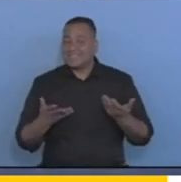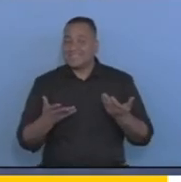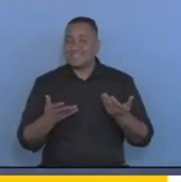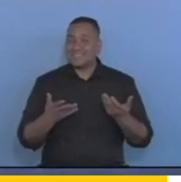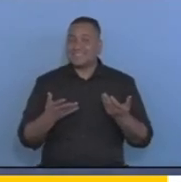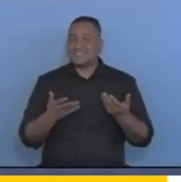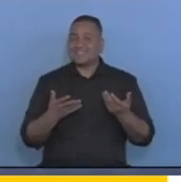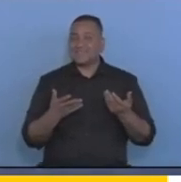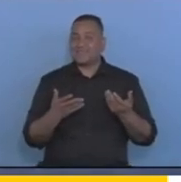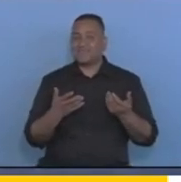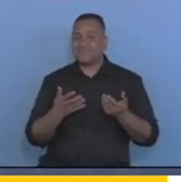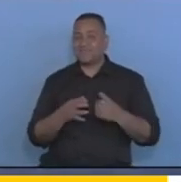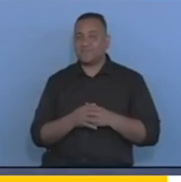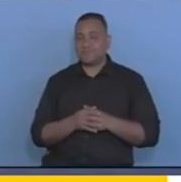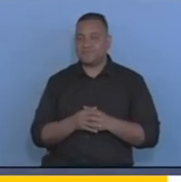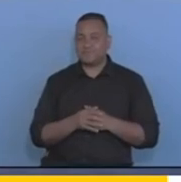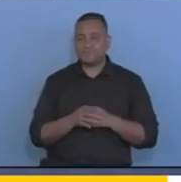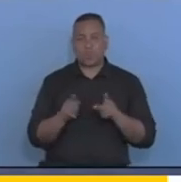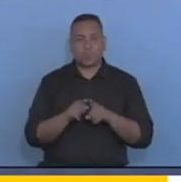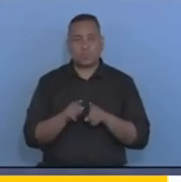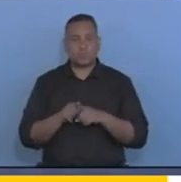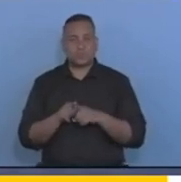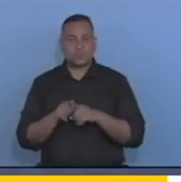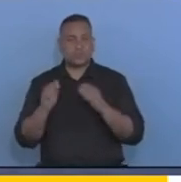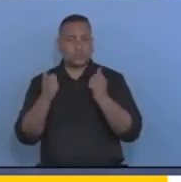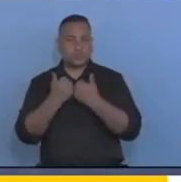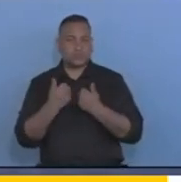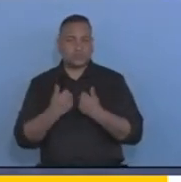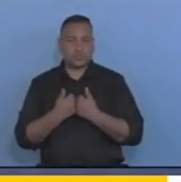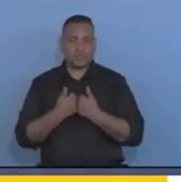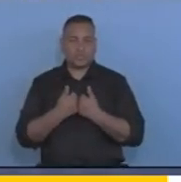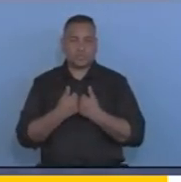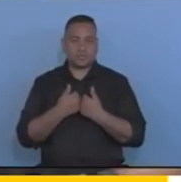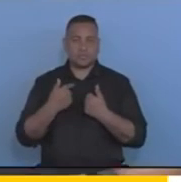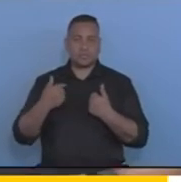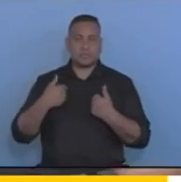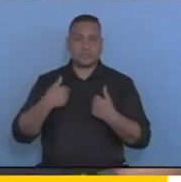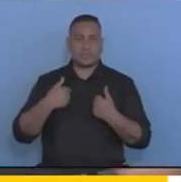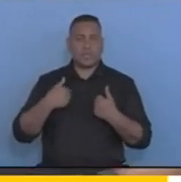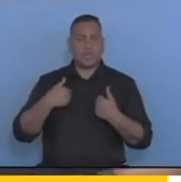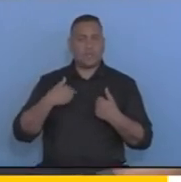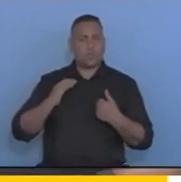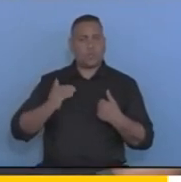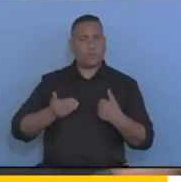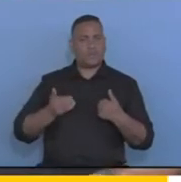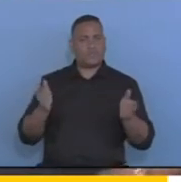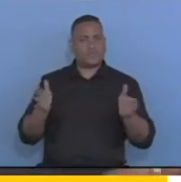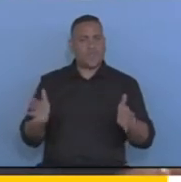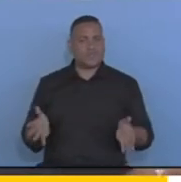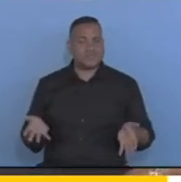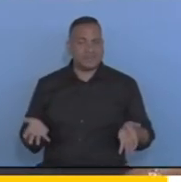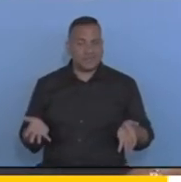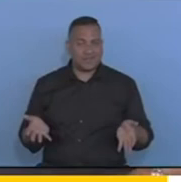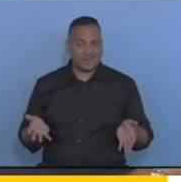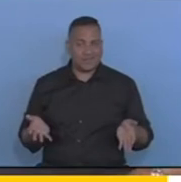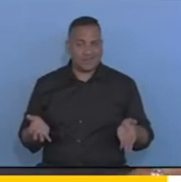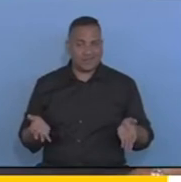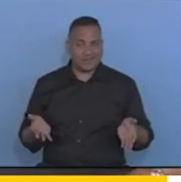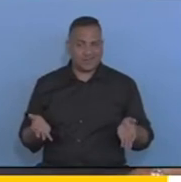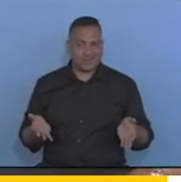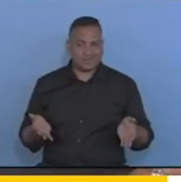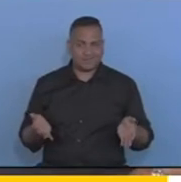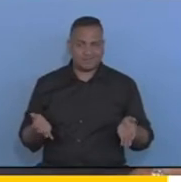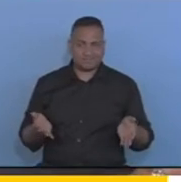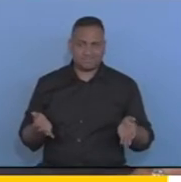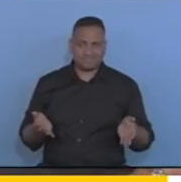they also find it challenging that I am a female facilitator. So I do think that that is one of